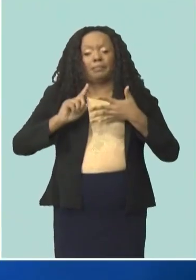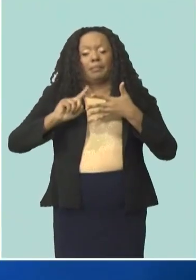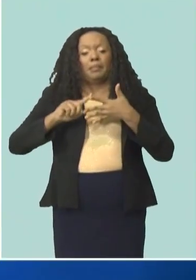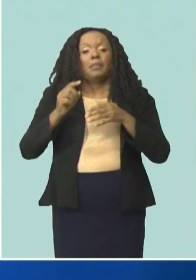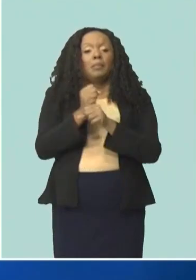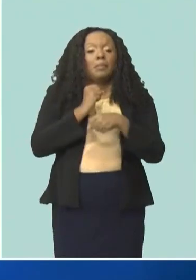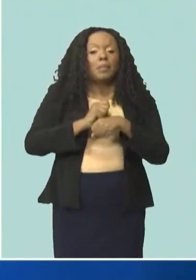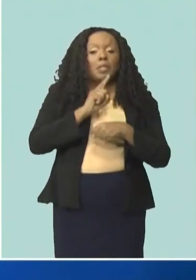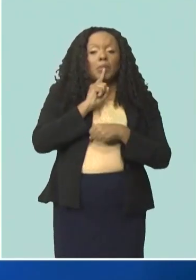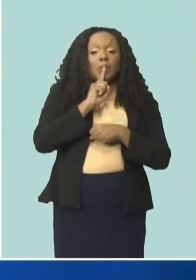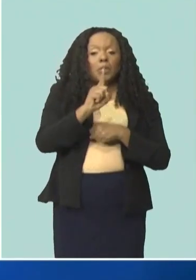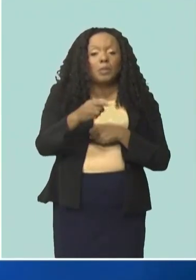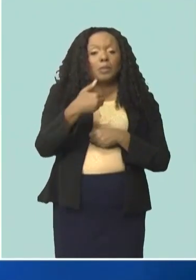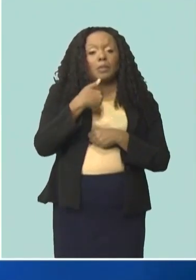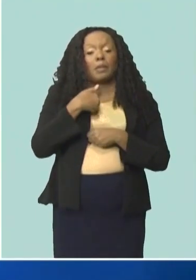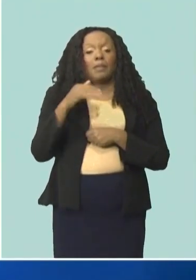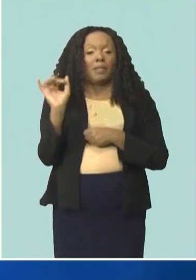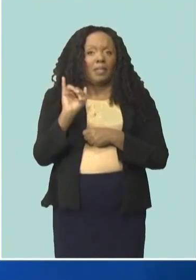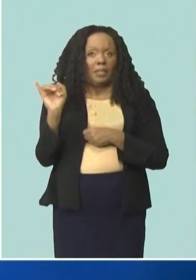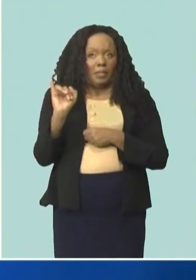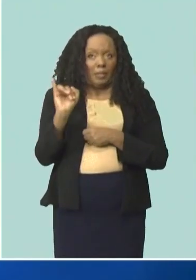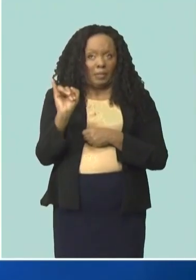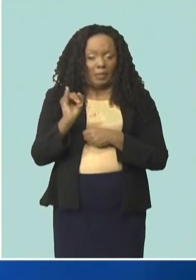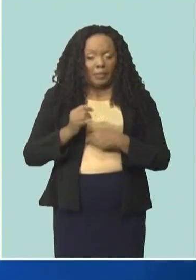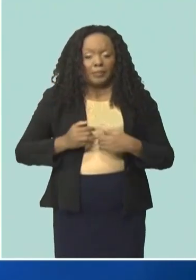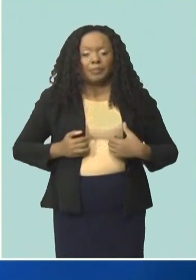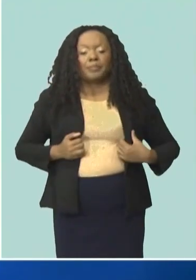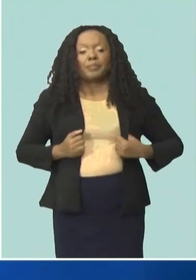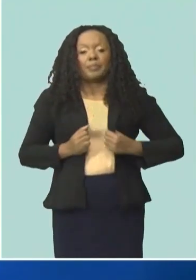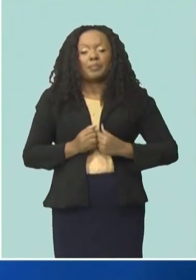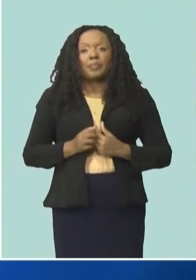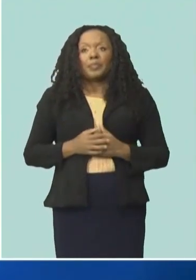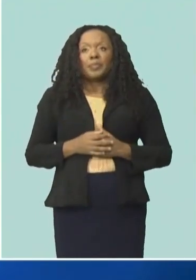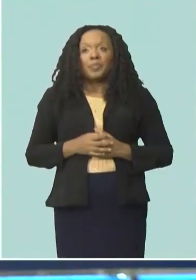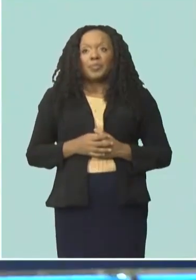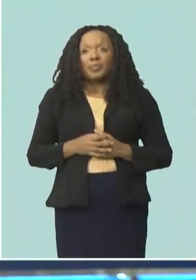From District A Police Station, Deanza Roberts, CBC News.